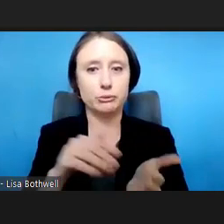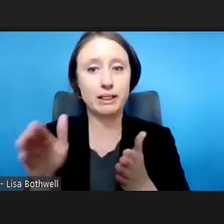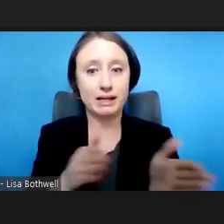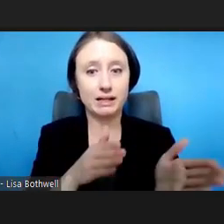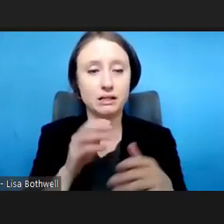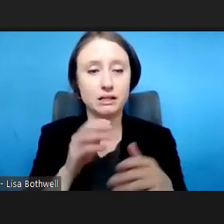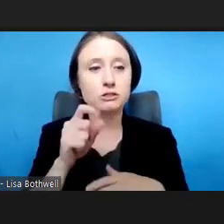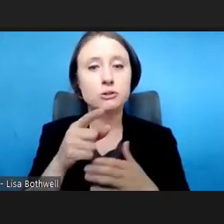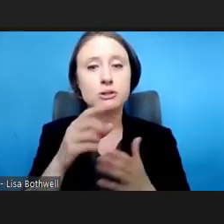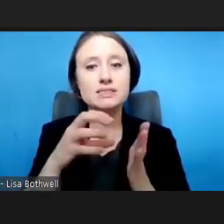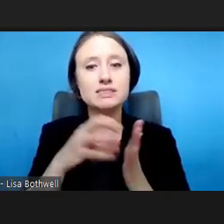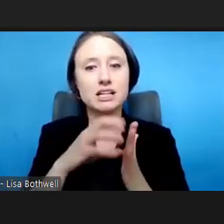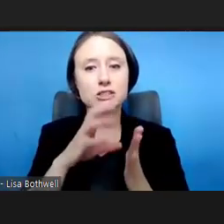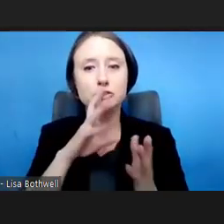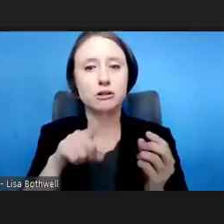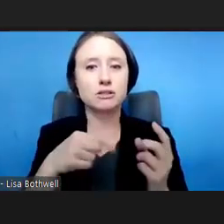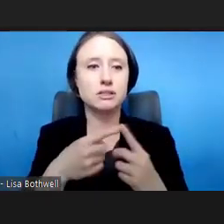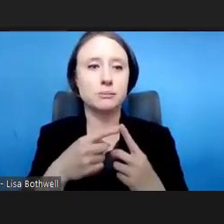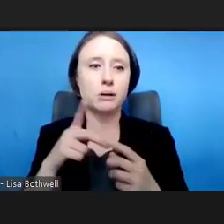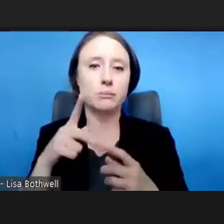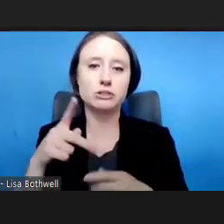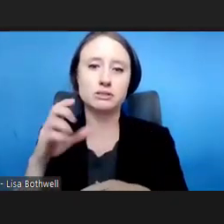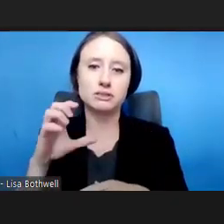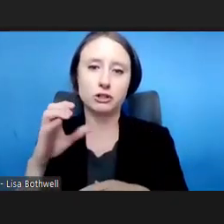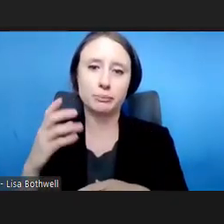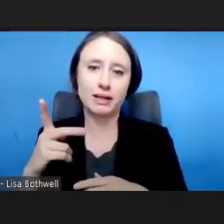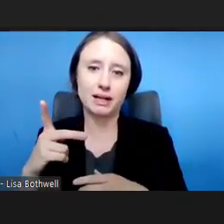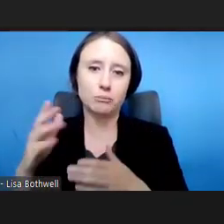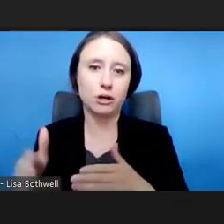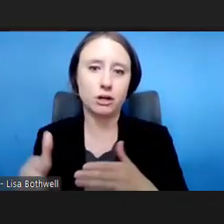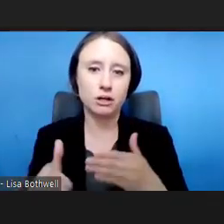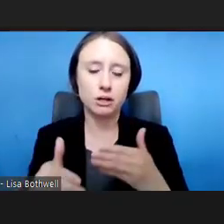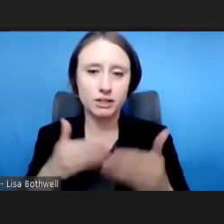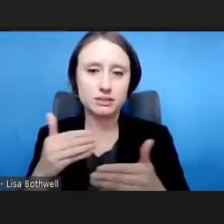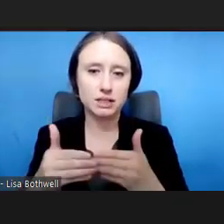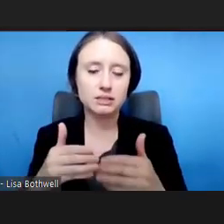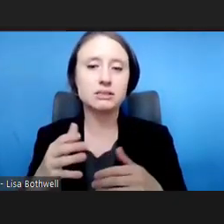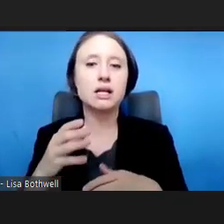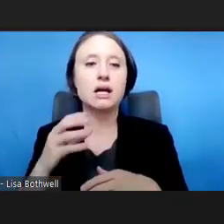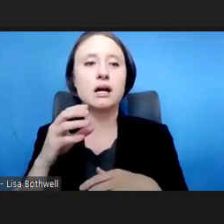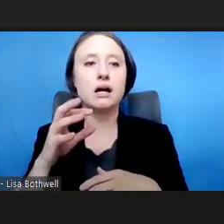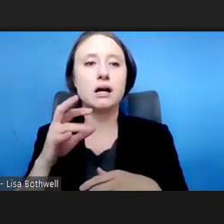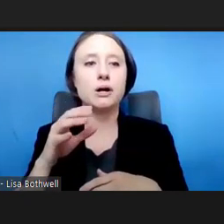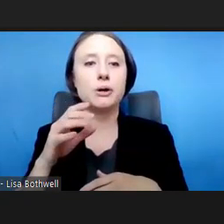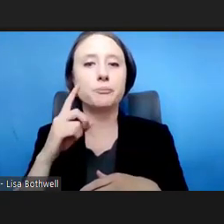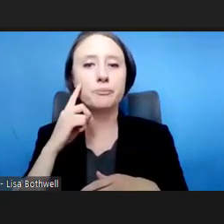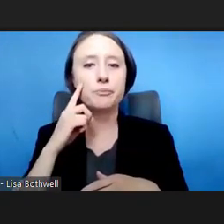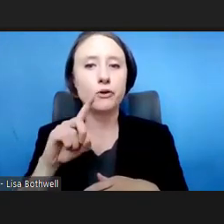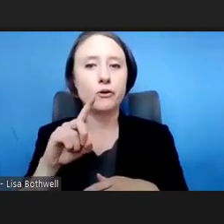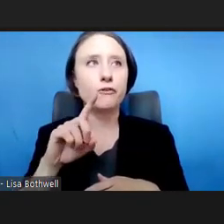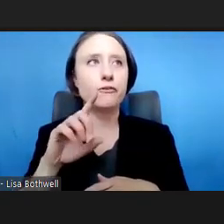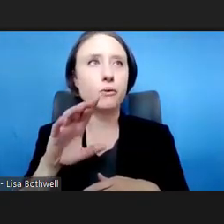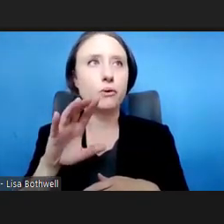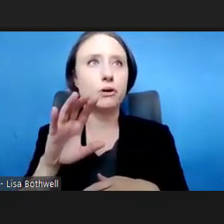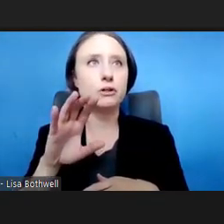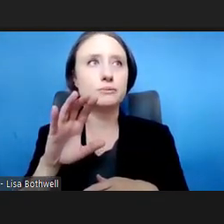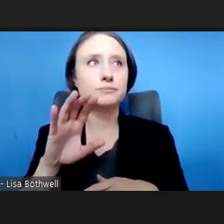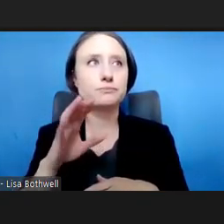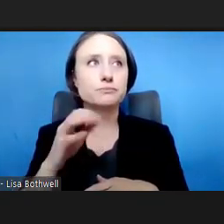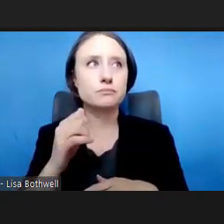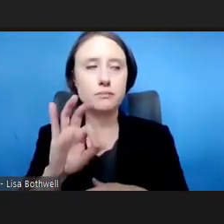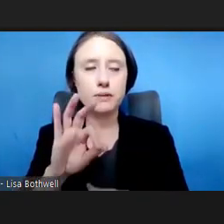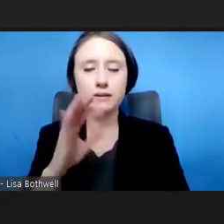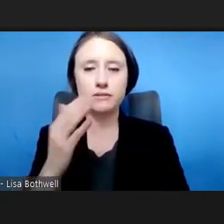it's crucial to integrate the person with the disability in the plan itself. This is what we mean when we say